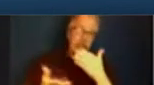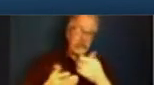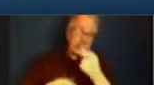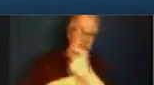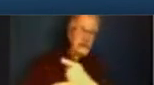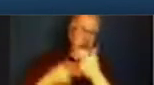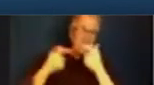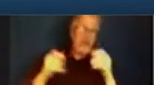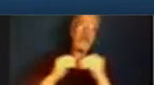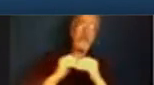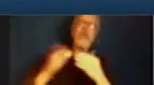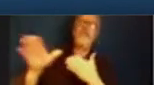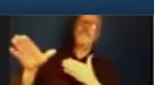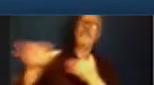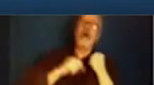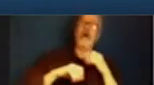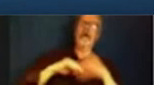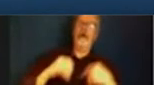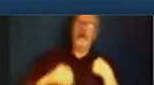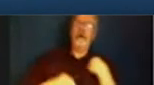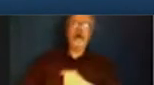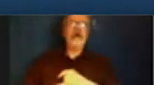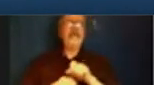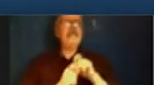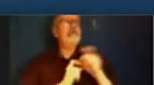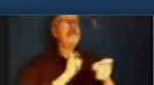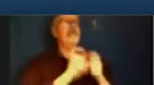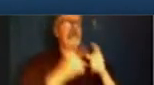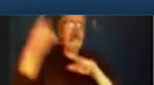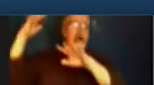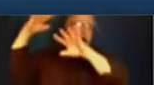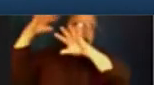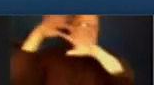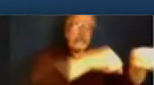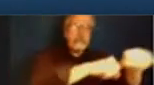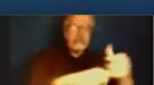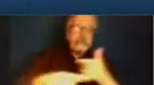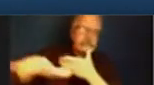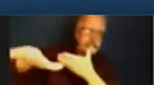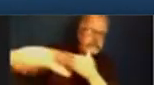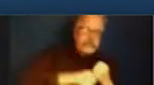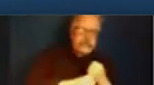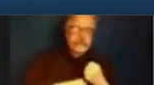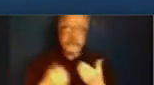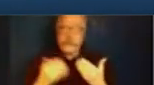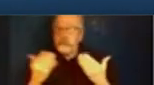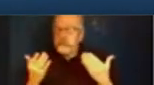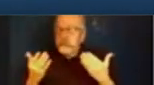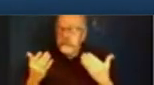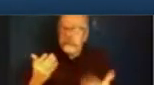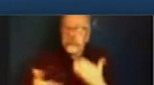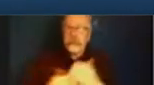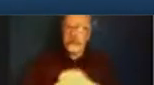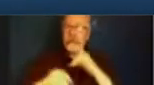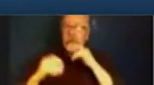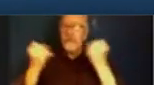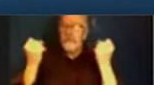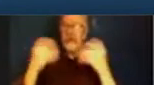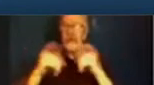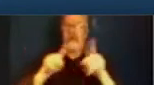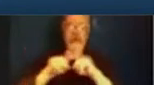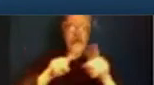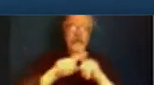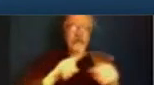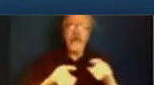out. So I would just suggest all of the pipelines that we've talked about today are all